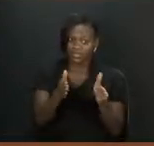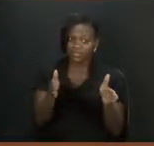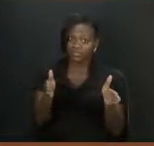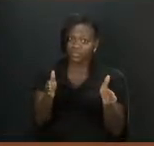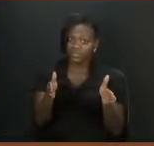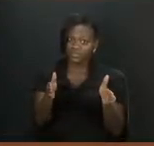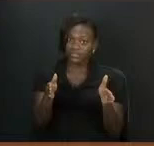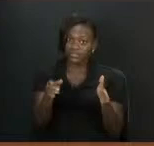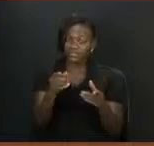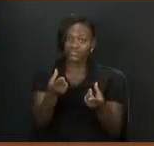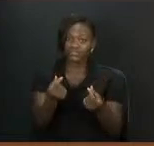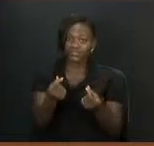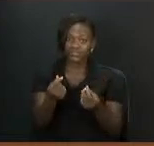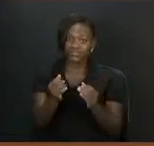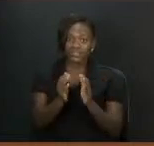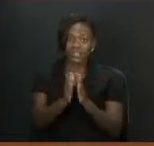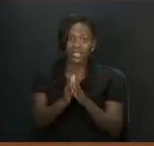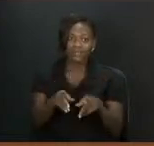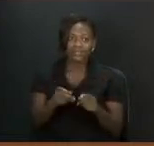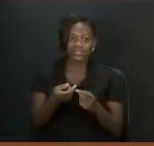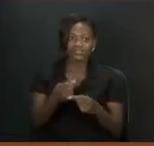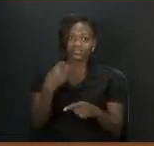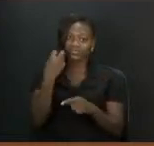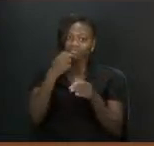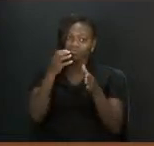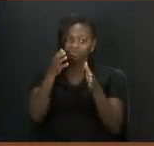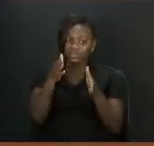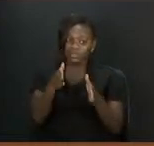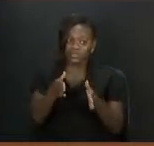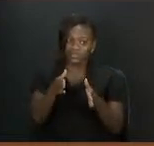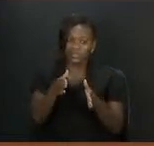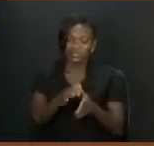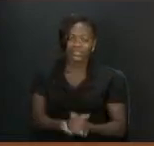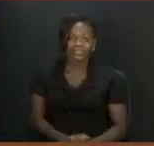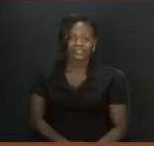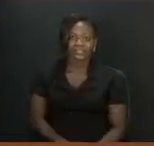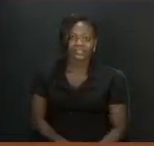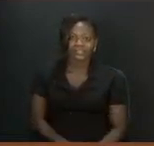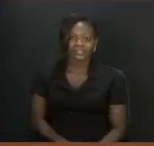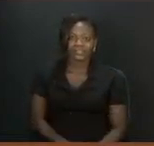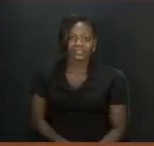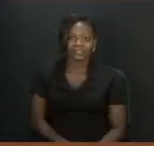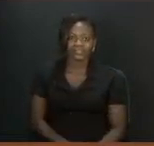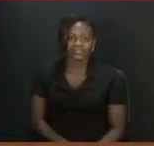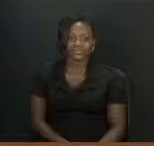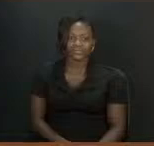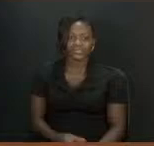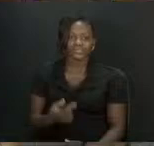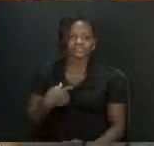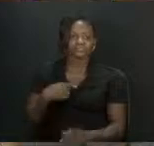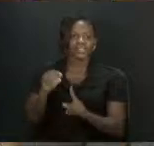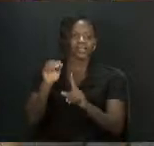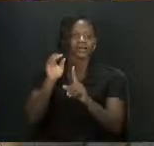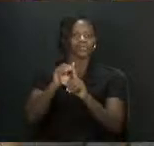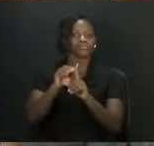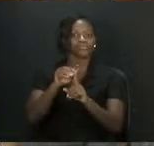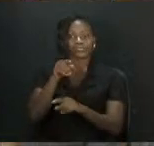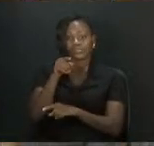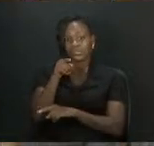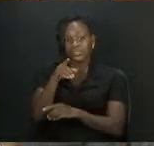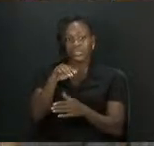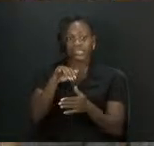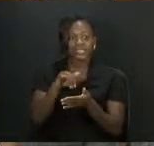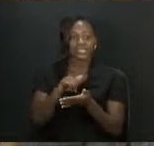leave of the Speaker. Yes. So, Speaker should seek his own leave. I'm drawing your attention that this